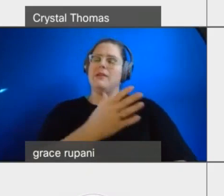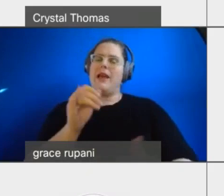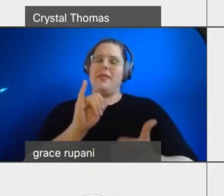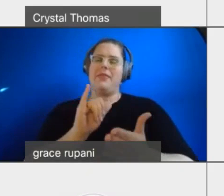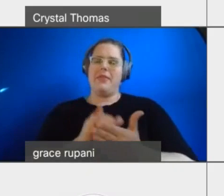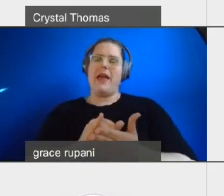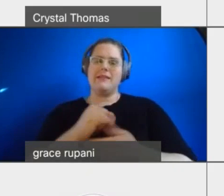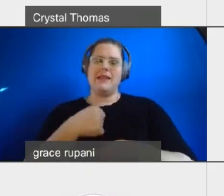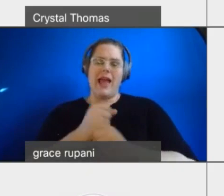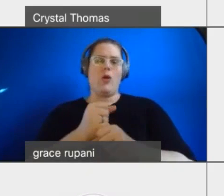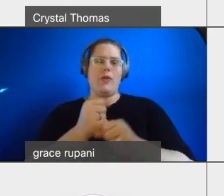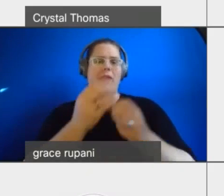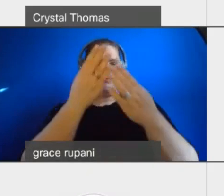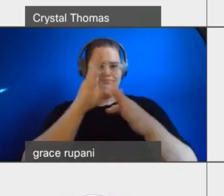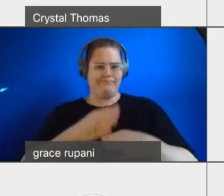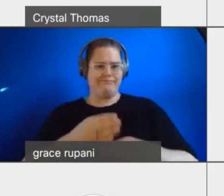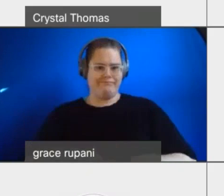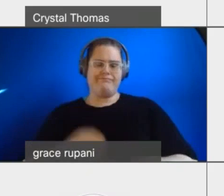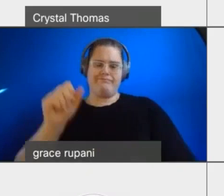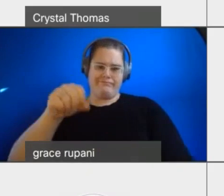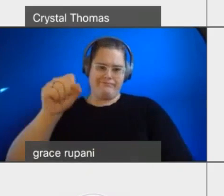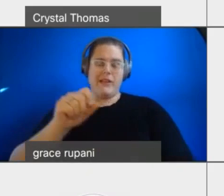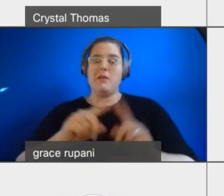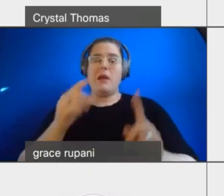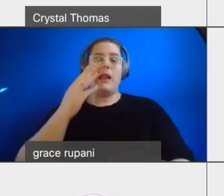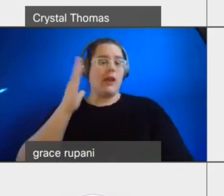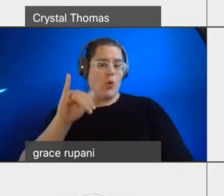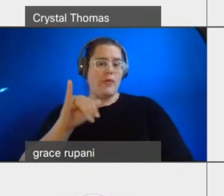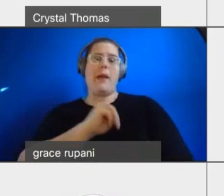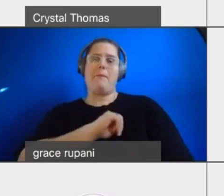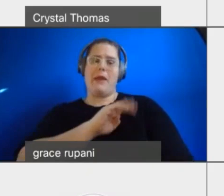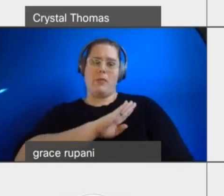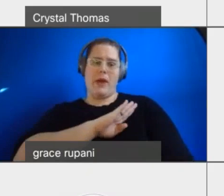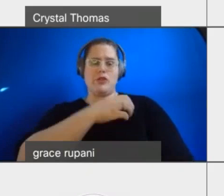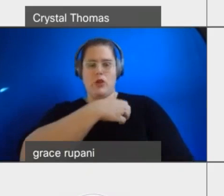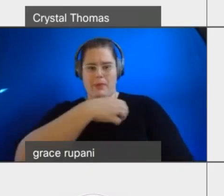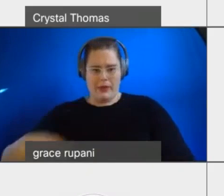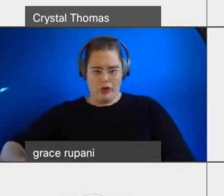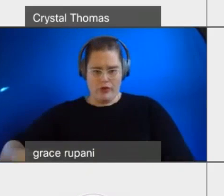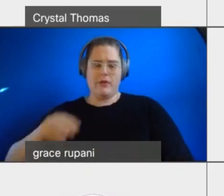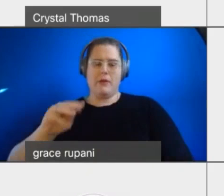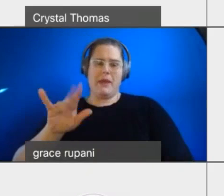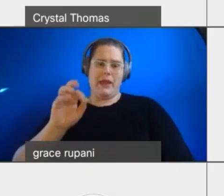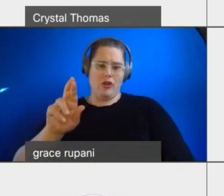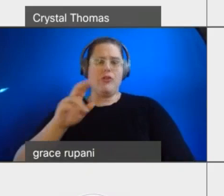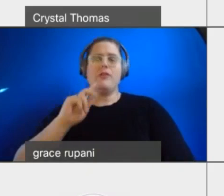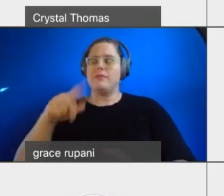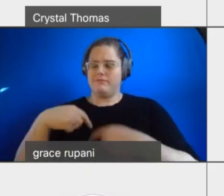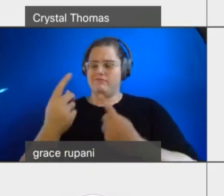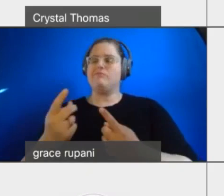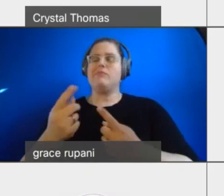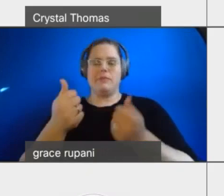But I do know that Mayor Bowser has been working on getting the district's